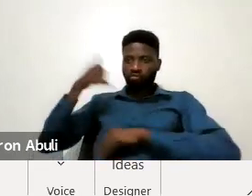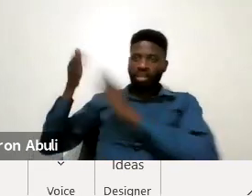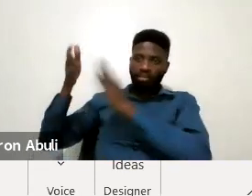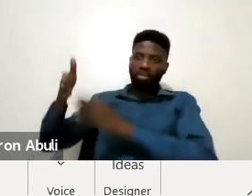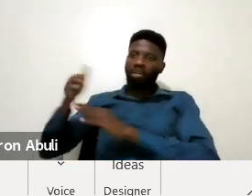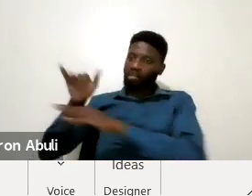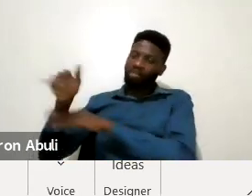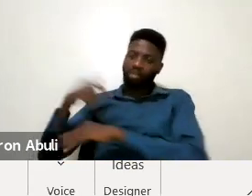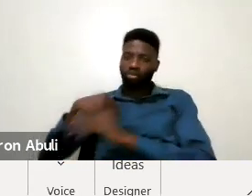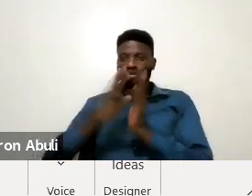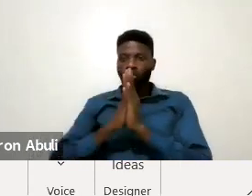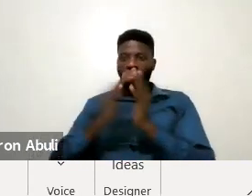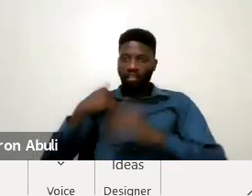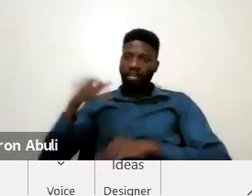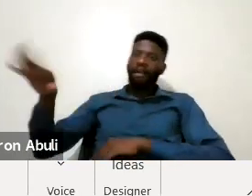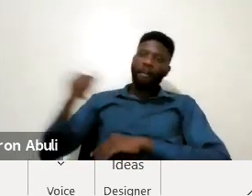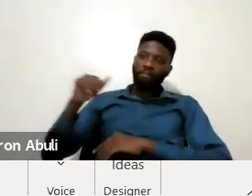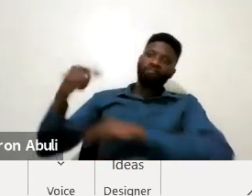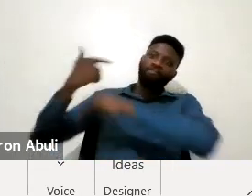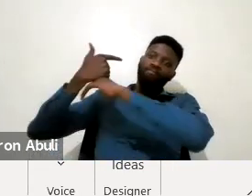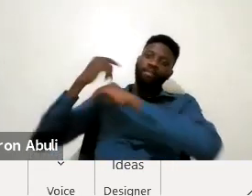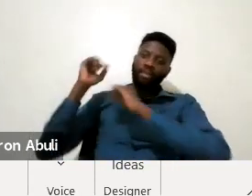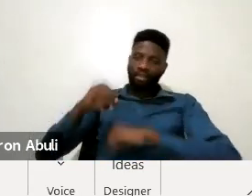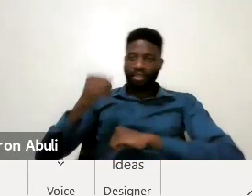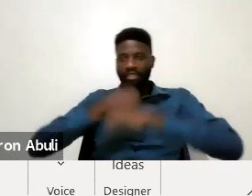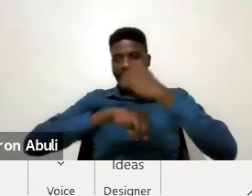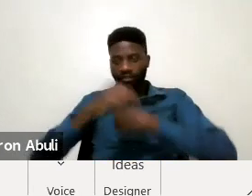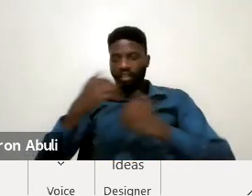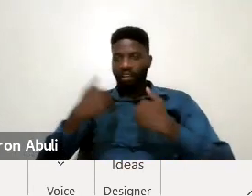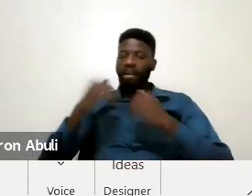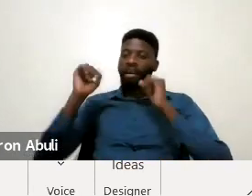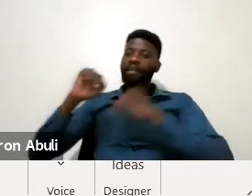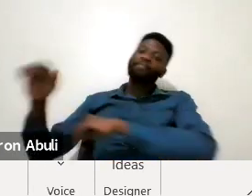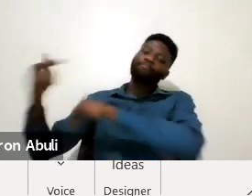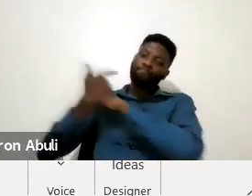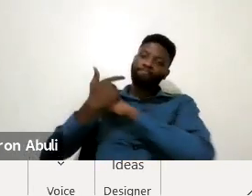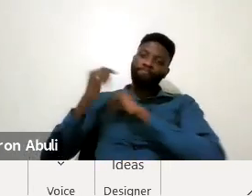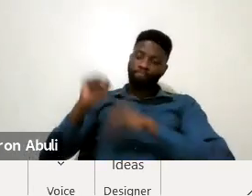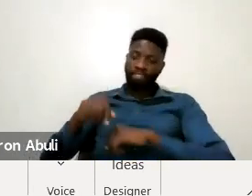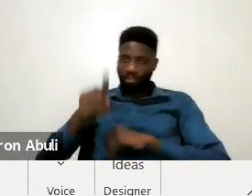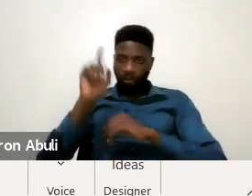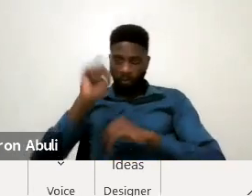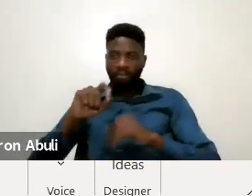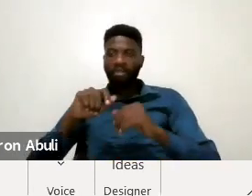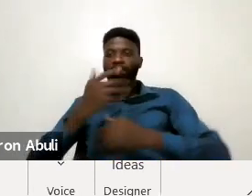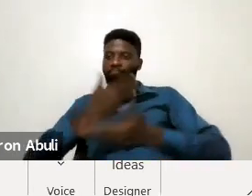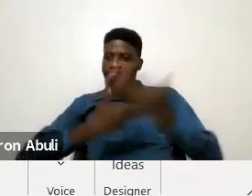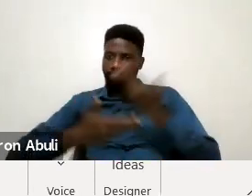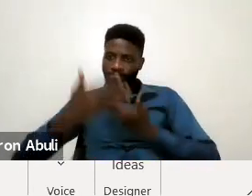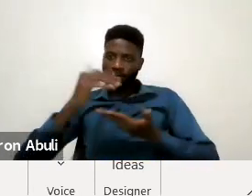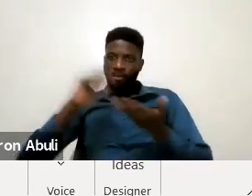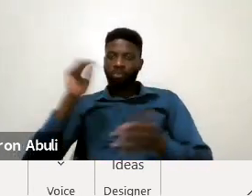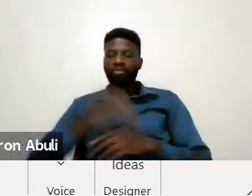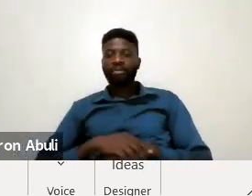you come and cover it? We have an event. Can you come and cover it? So you also need to be an outgoing person. Crisis management is very important